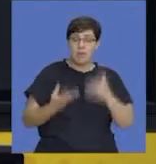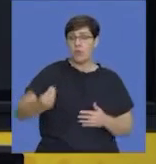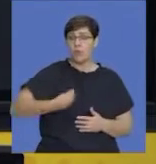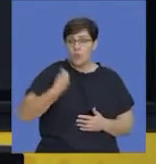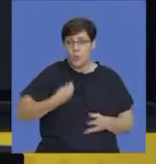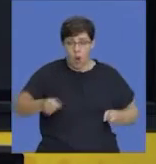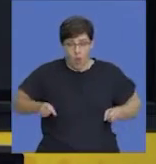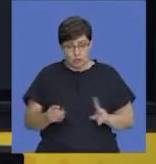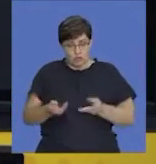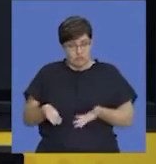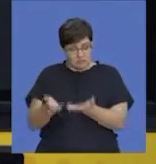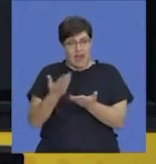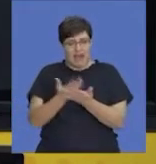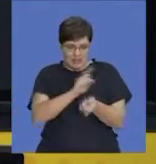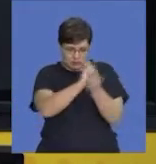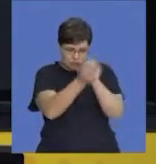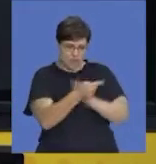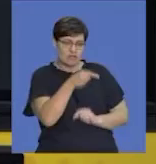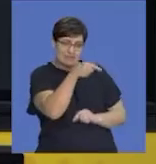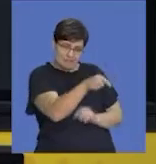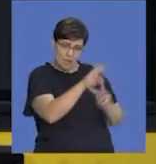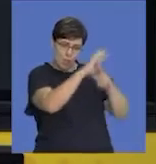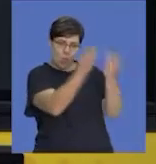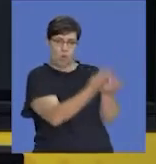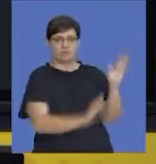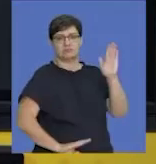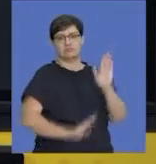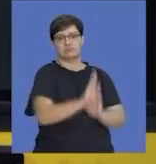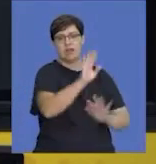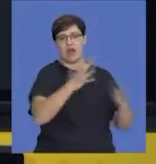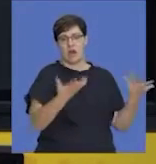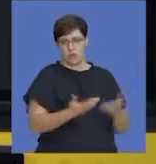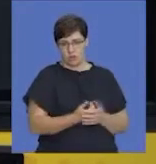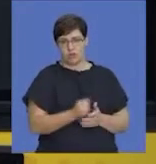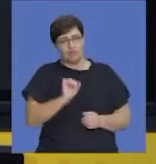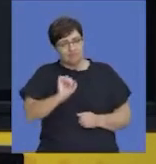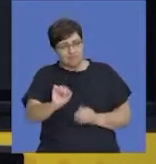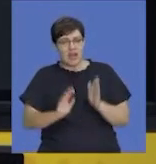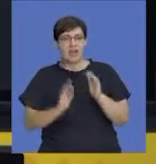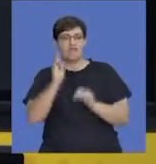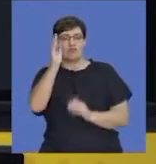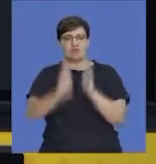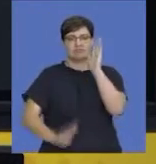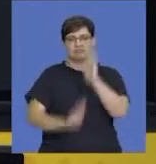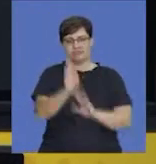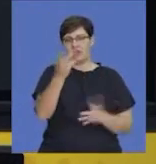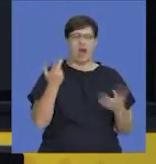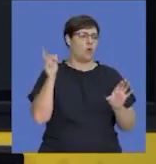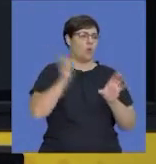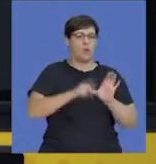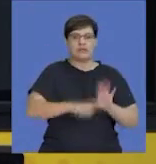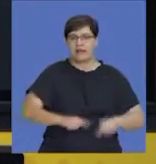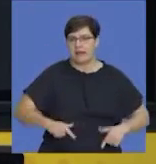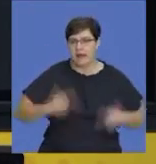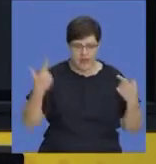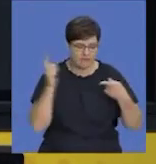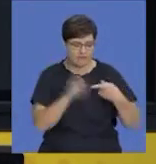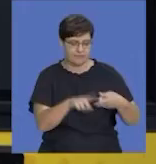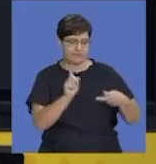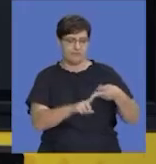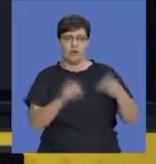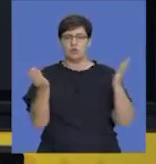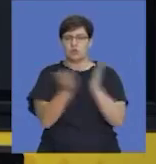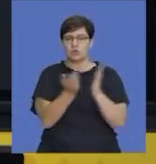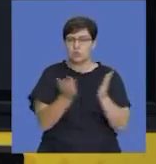youth even, can make changes to improve on our future. It could relate to the quality of life, it